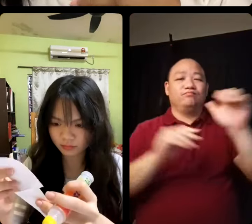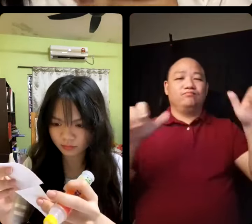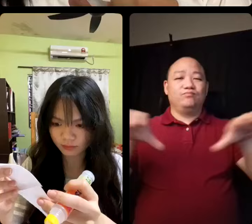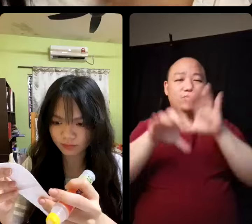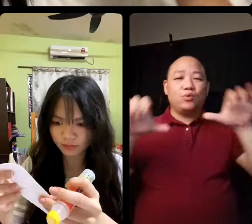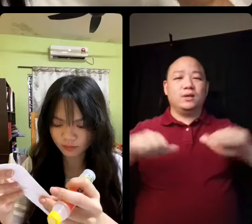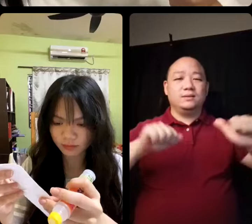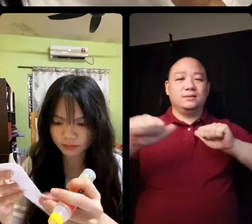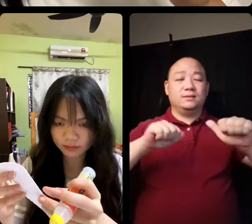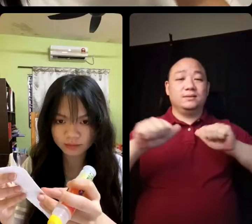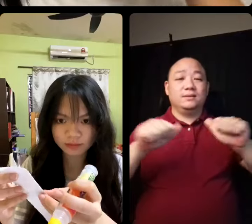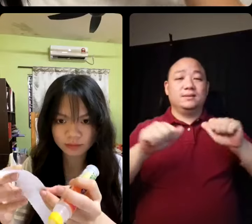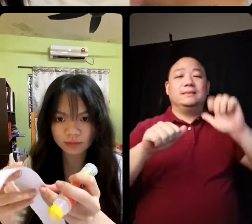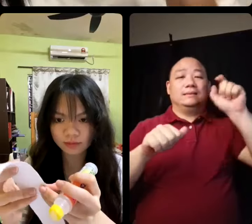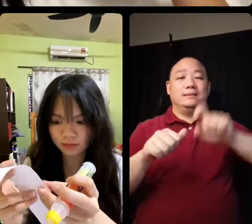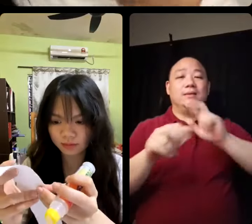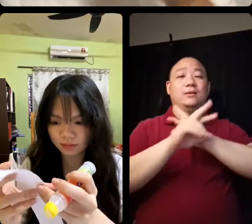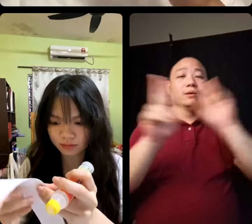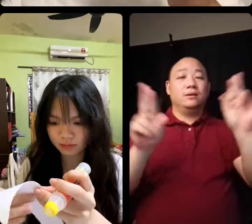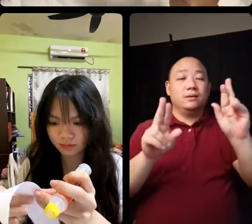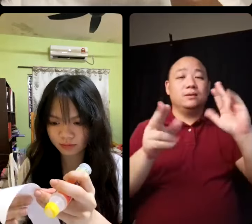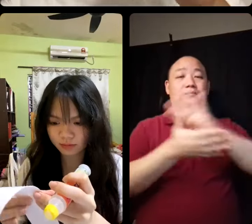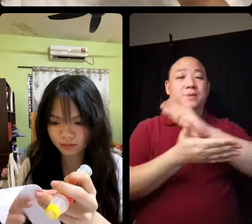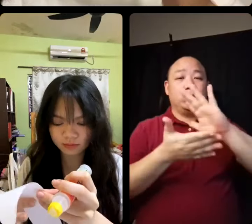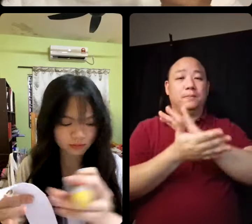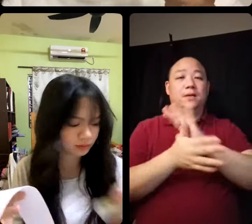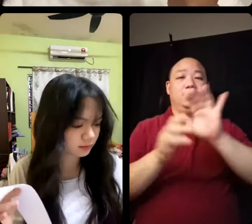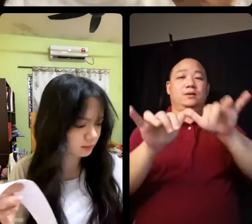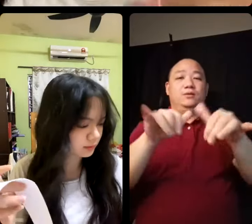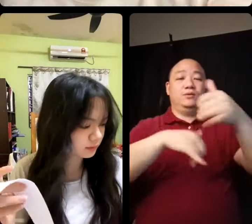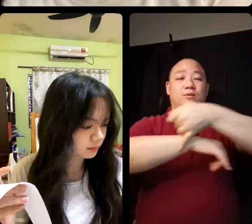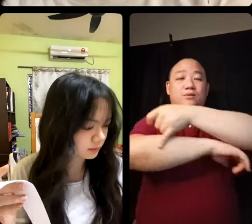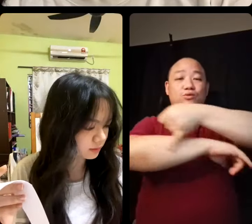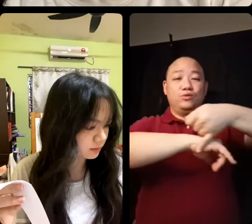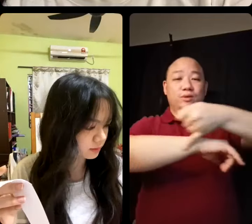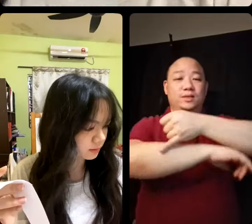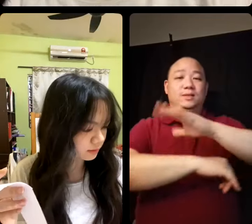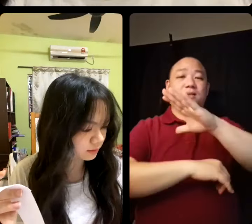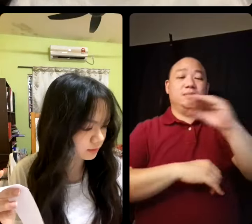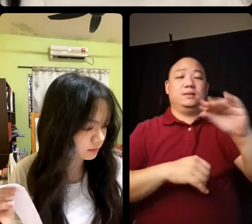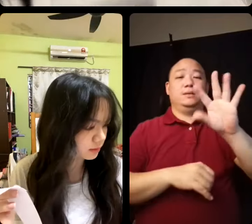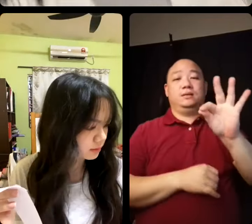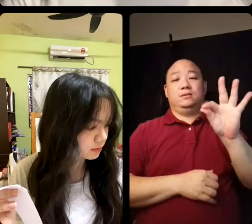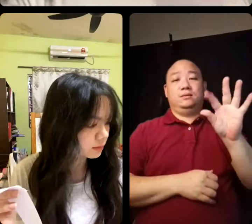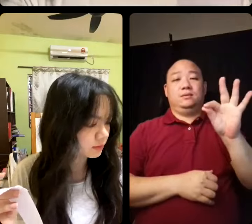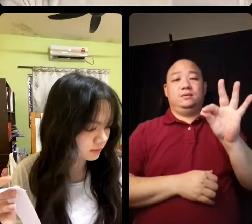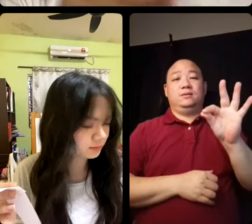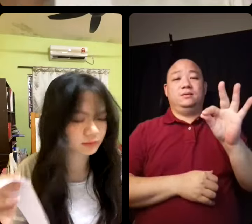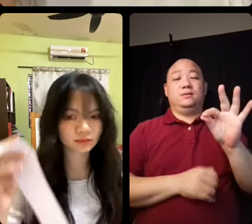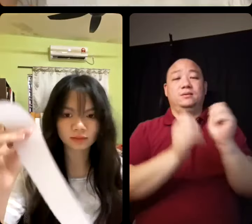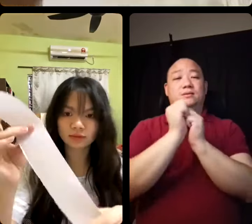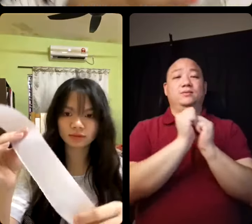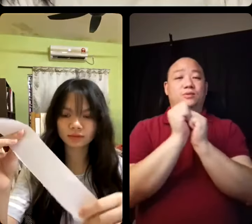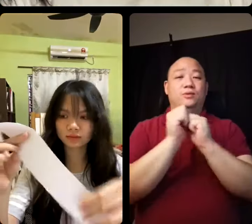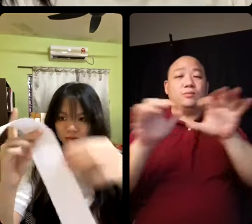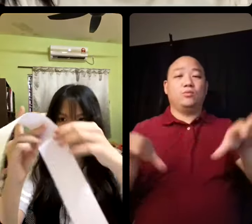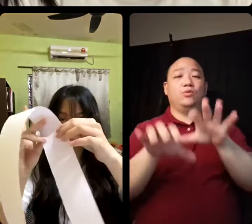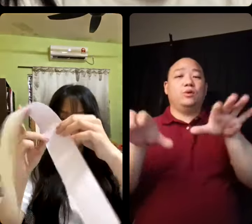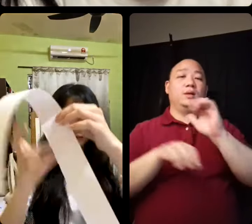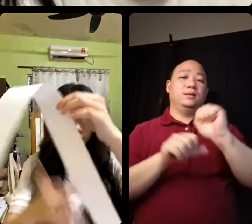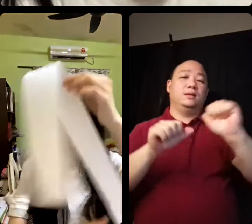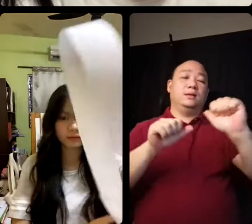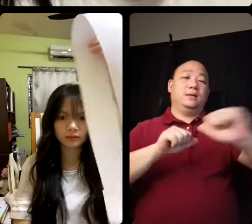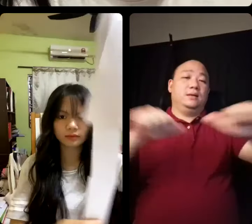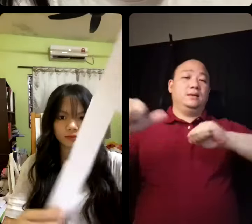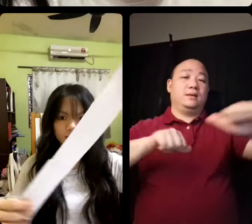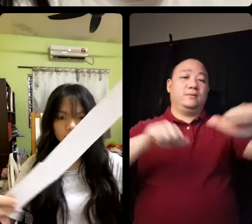alright? So if you just join us, like, let's go and grab some materials and do this activity together. Alright? Yep. So I've